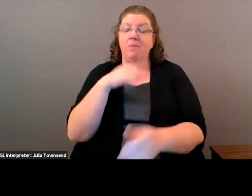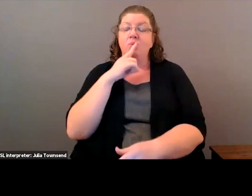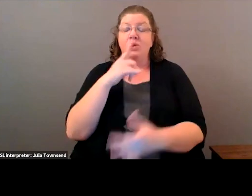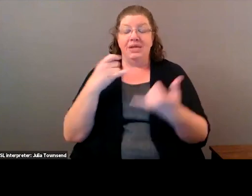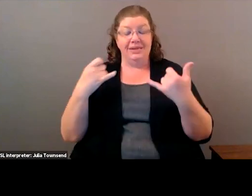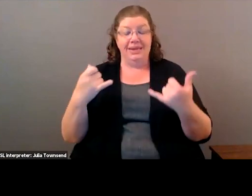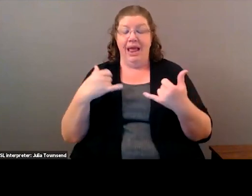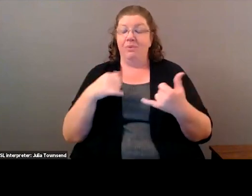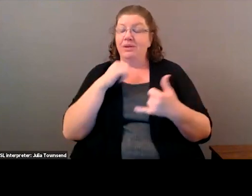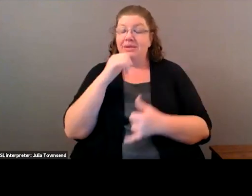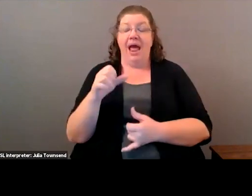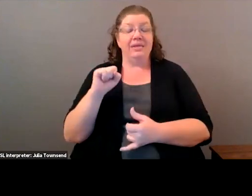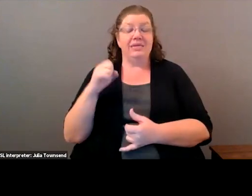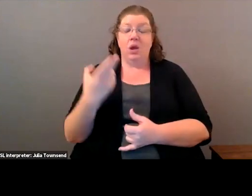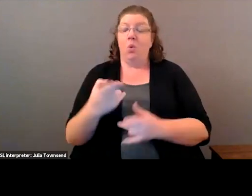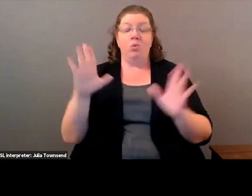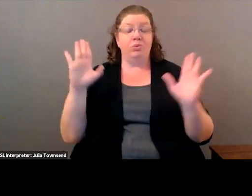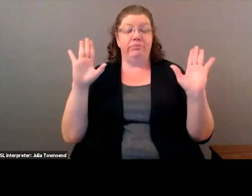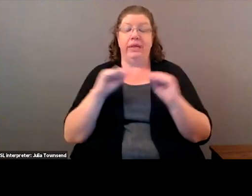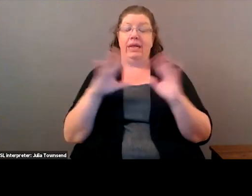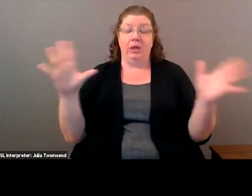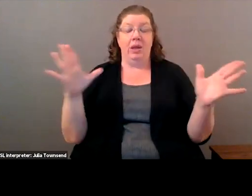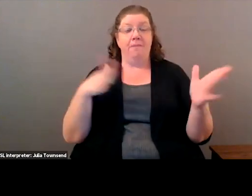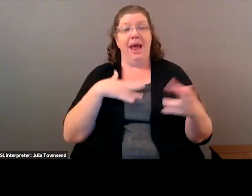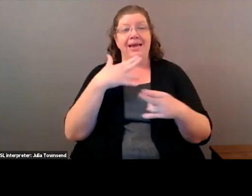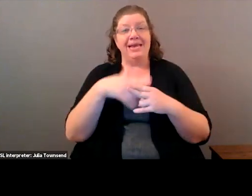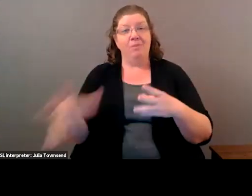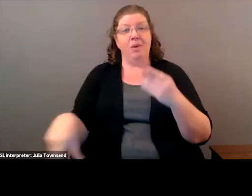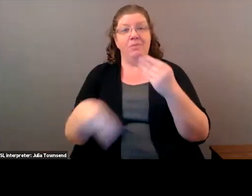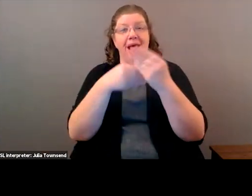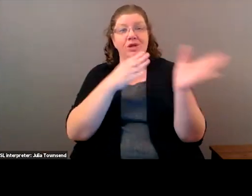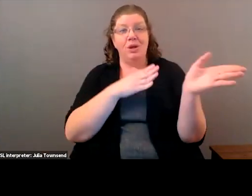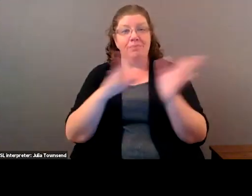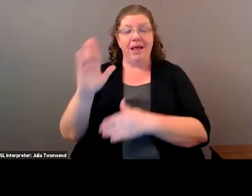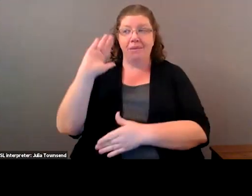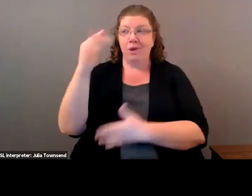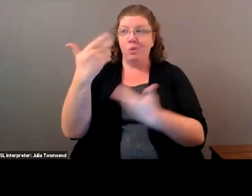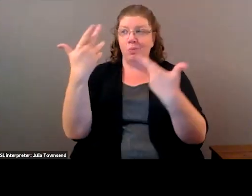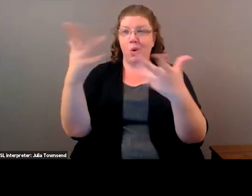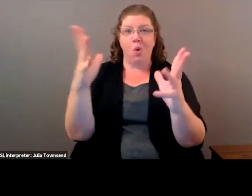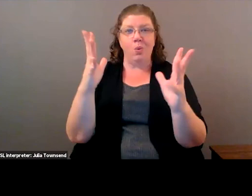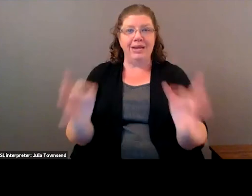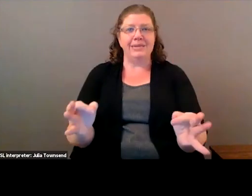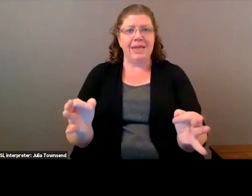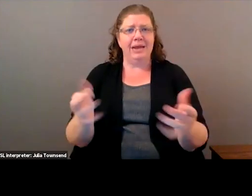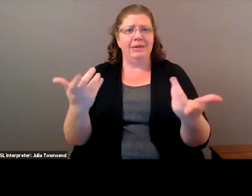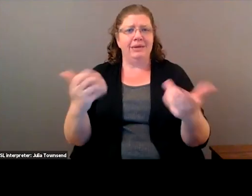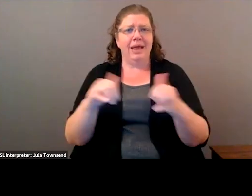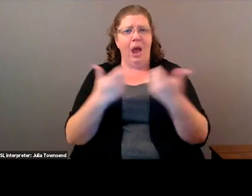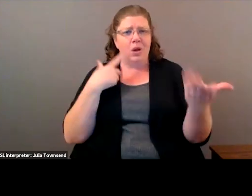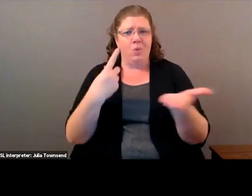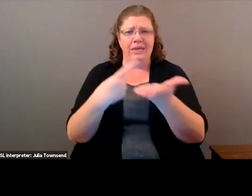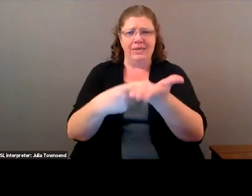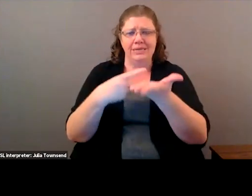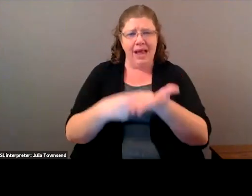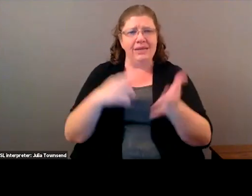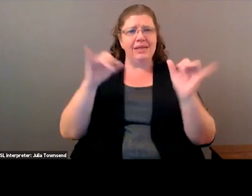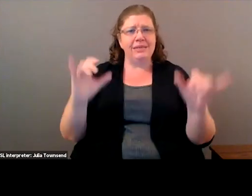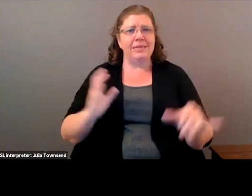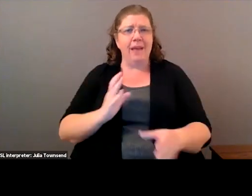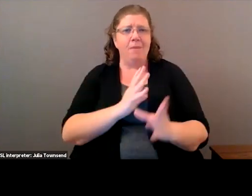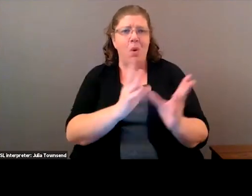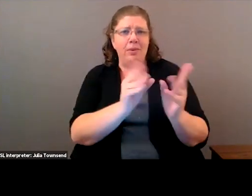a stakeholder. But my name will be attached to a plan that appears to have been already decided. How can we discuss in the same board meeting